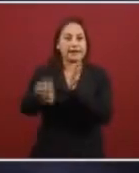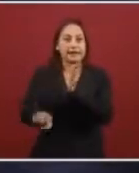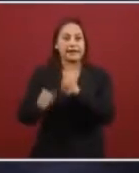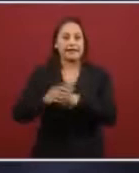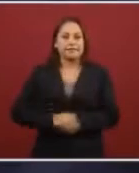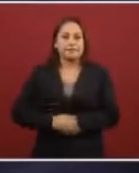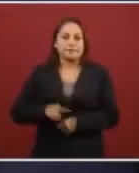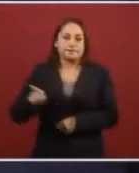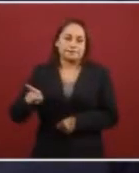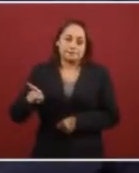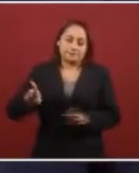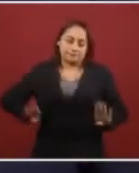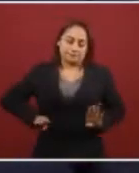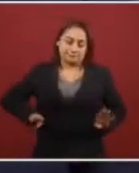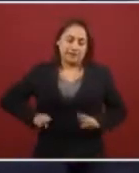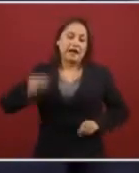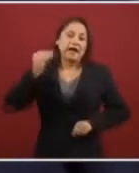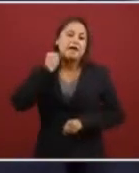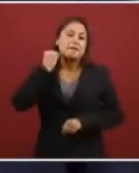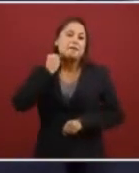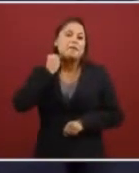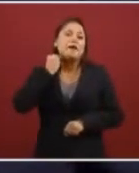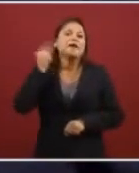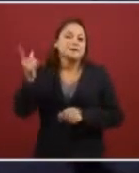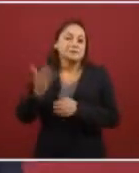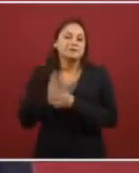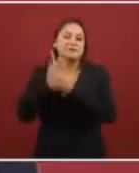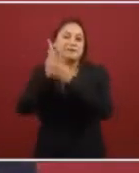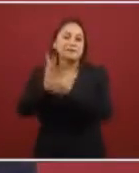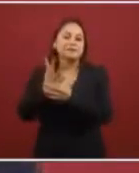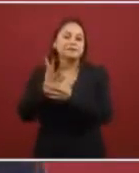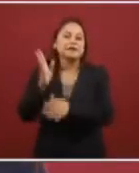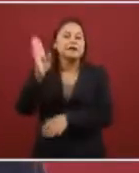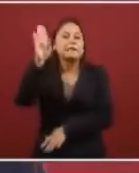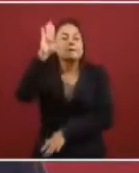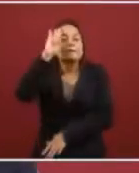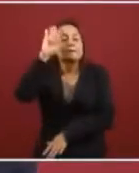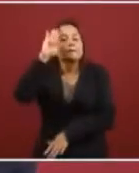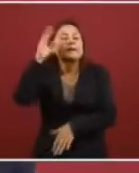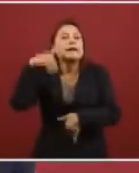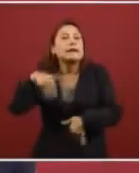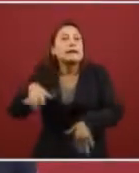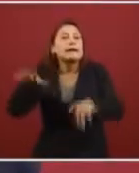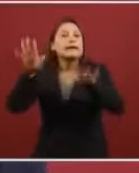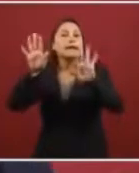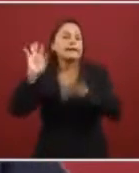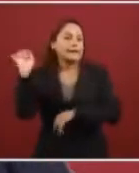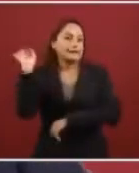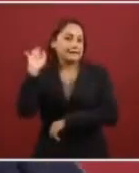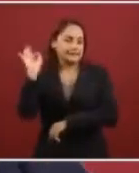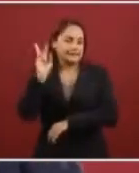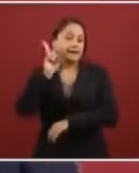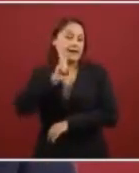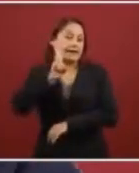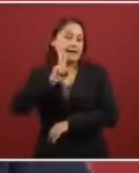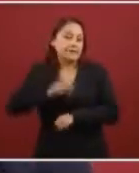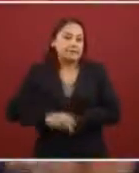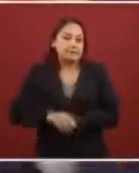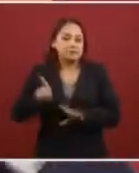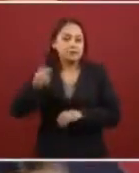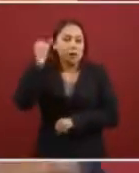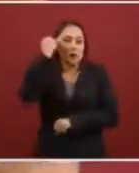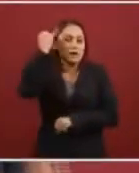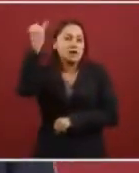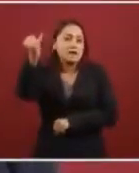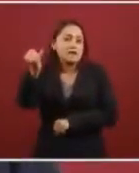abogados, aceptando sin conceder. Attorneys would say accepting eso. Without conceding that it was entonces, that. Que eso da pie a una interpretación. Ah, then